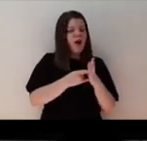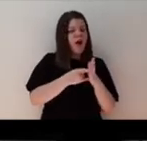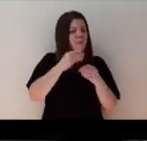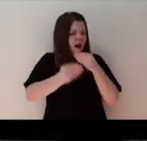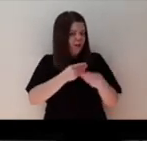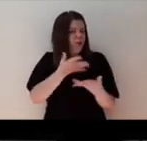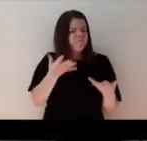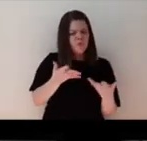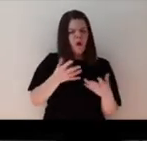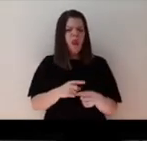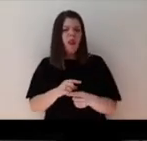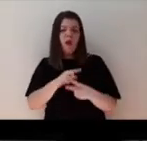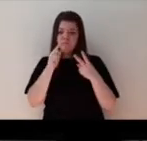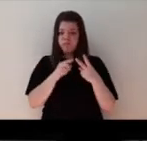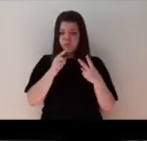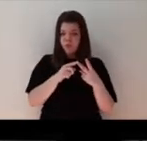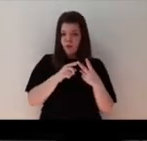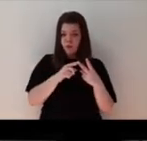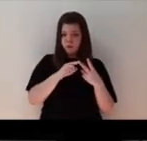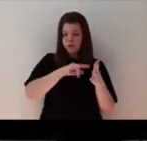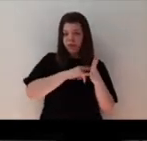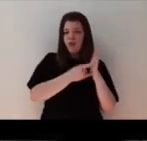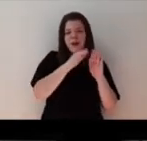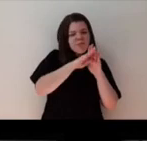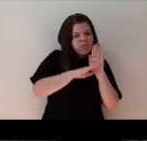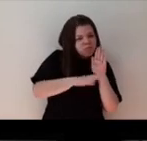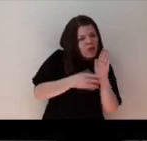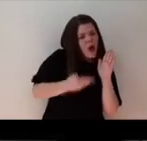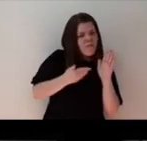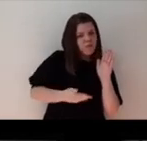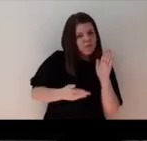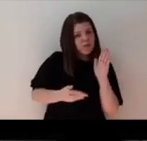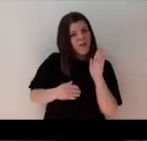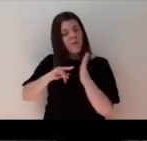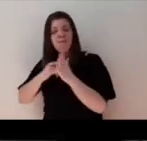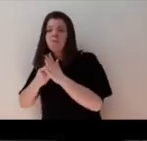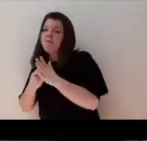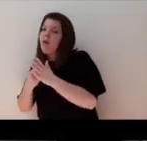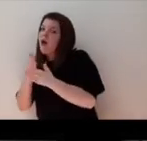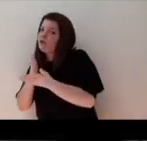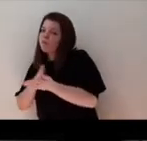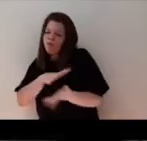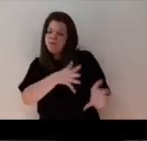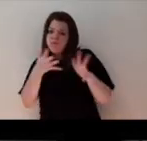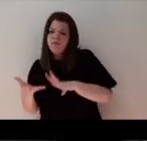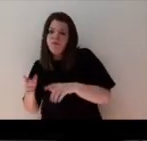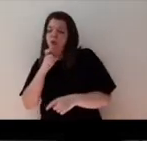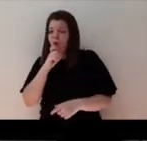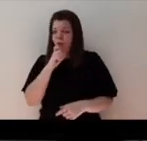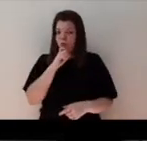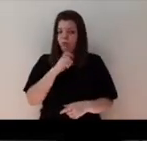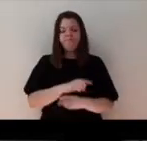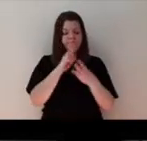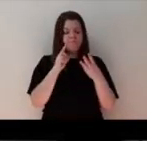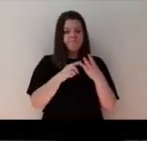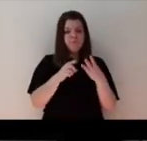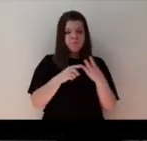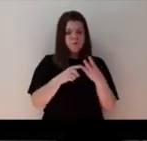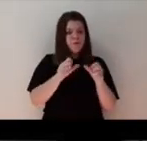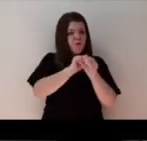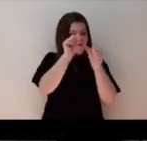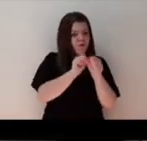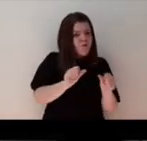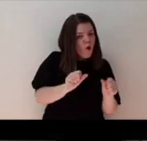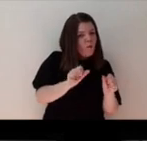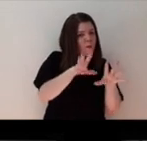of action with each of the methodologies involved and how the main elements of the curriculum are applied in the process. In